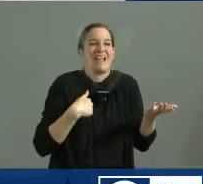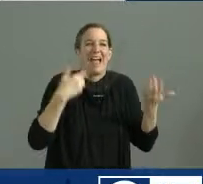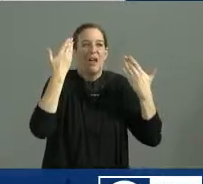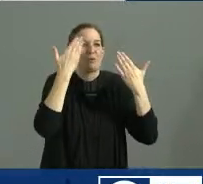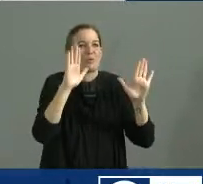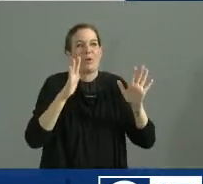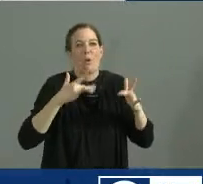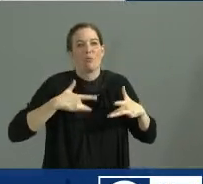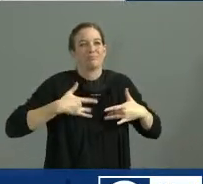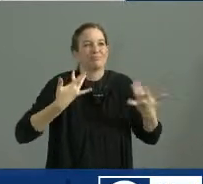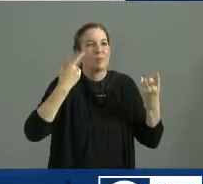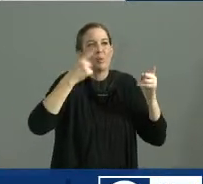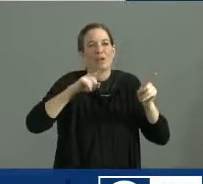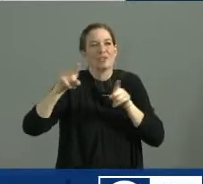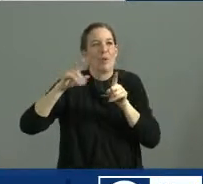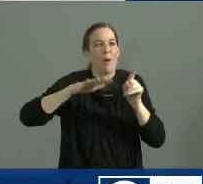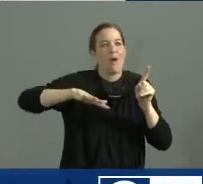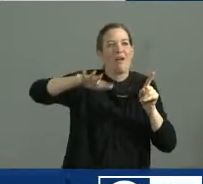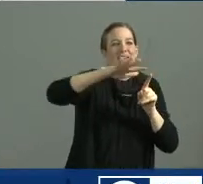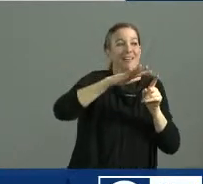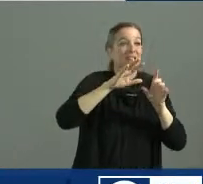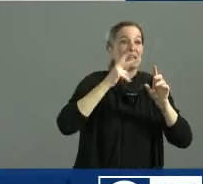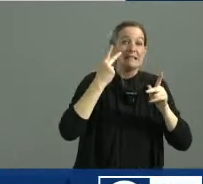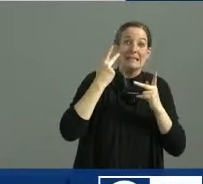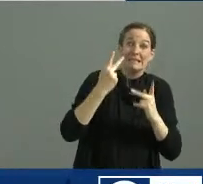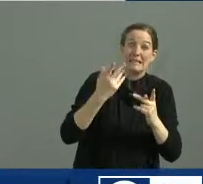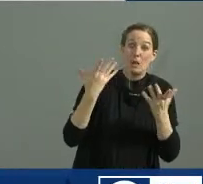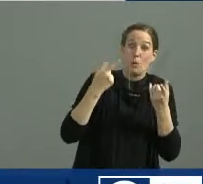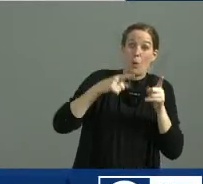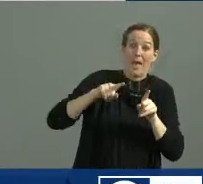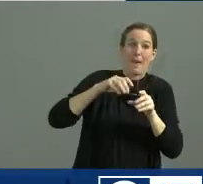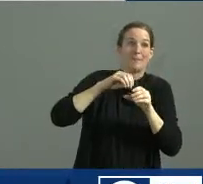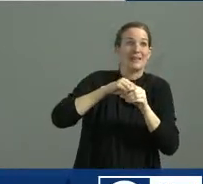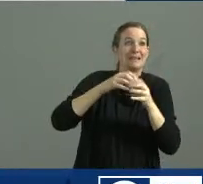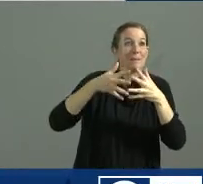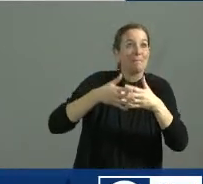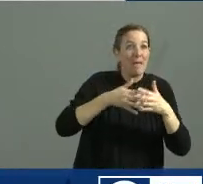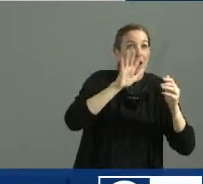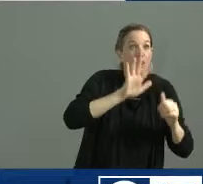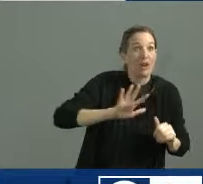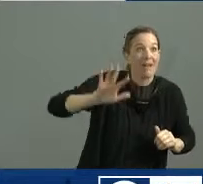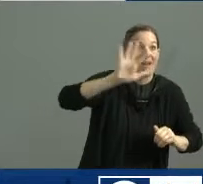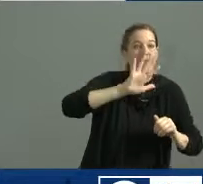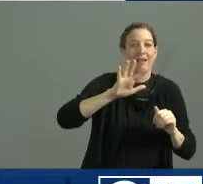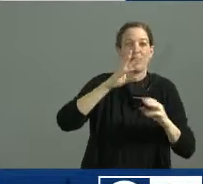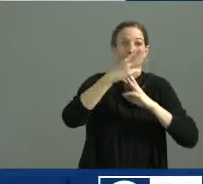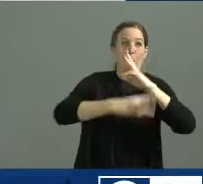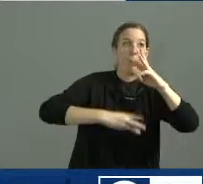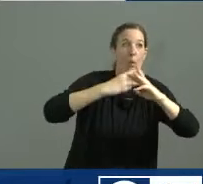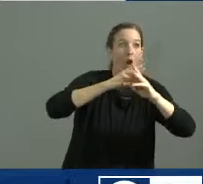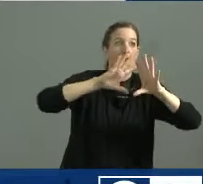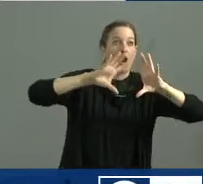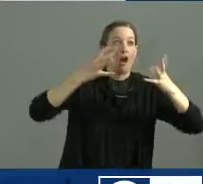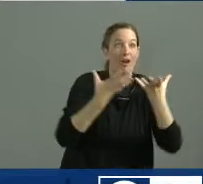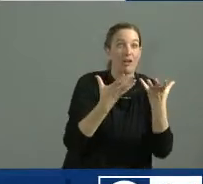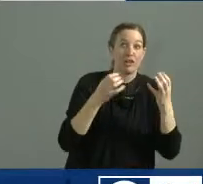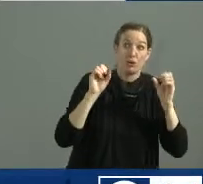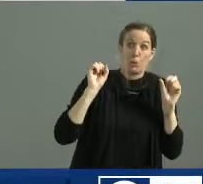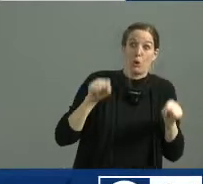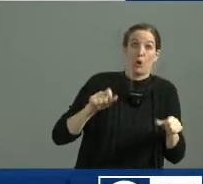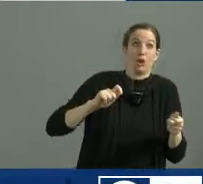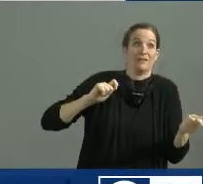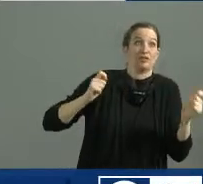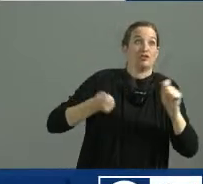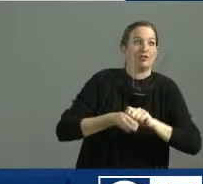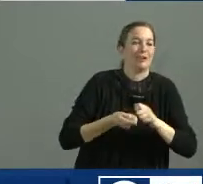know that anything would have changed it. I think we're seeing a lot of spread in these small gatherings where there's